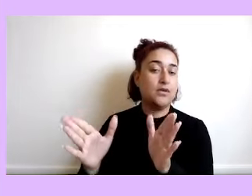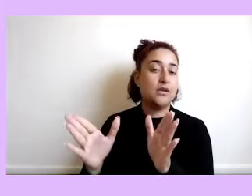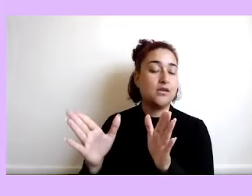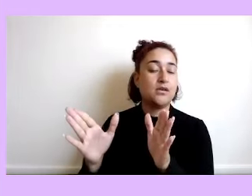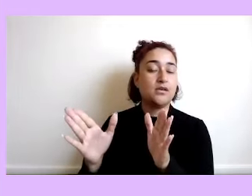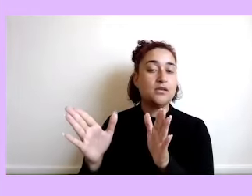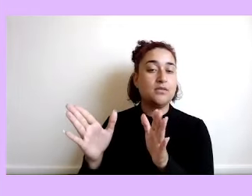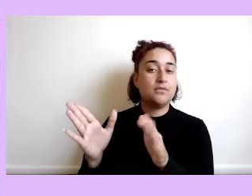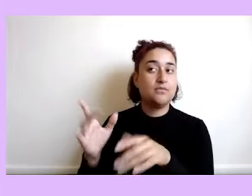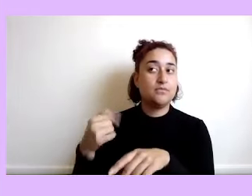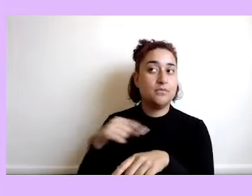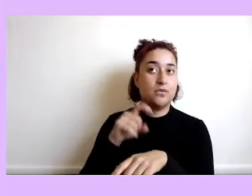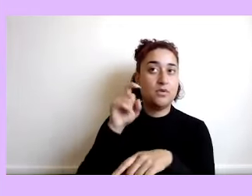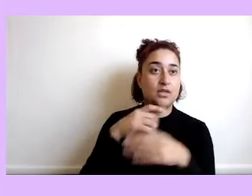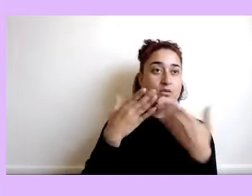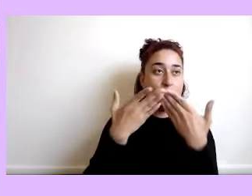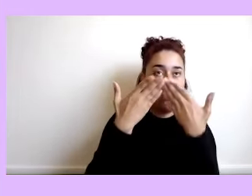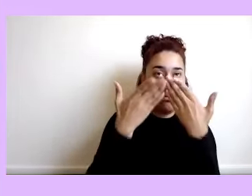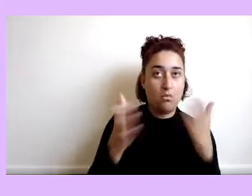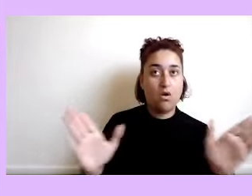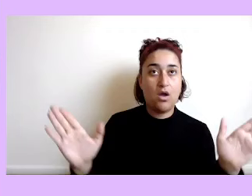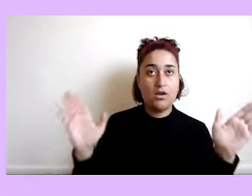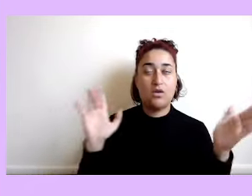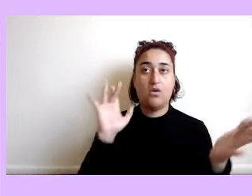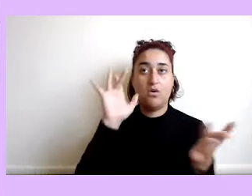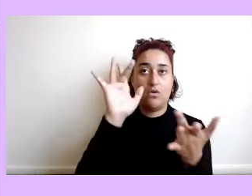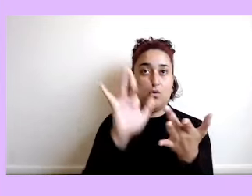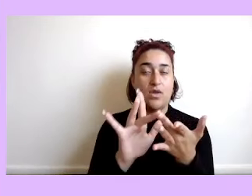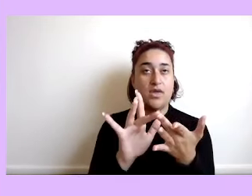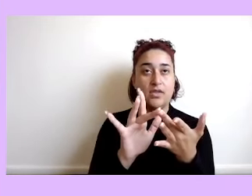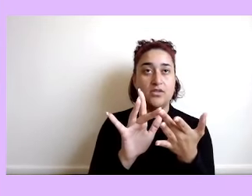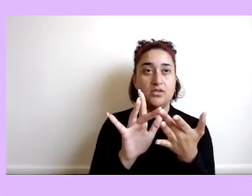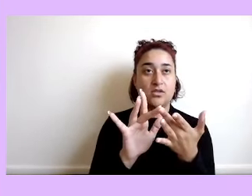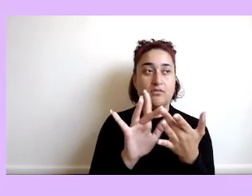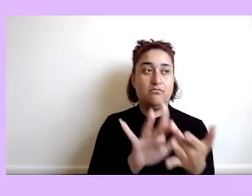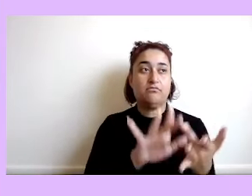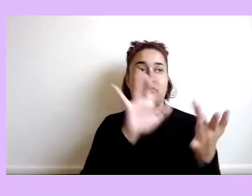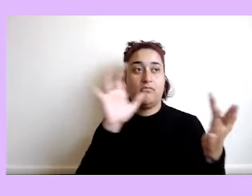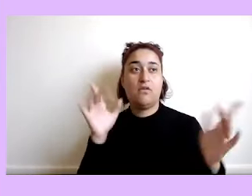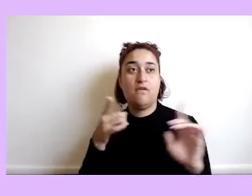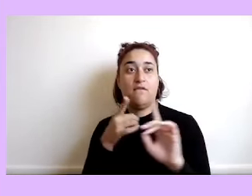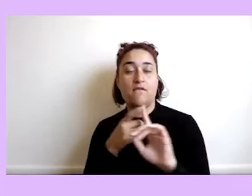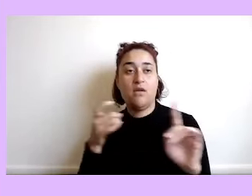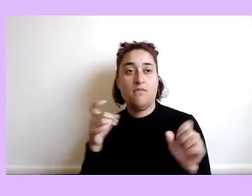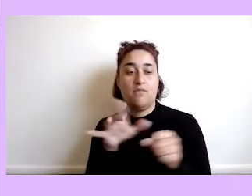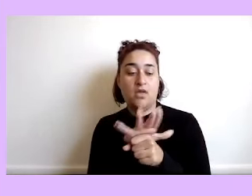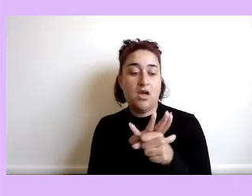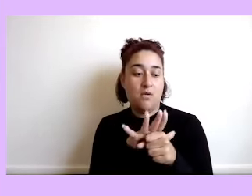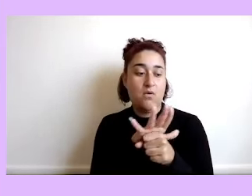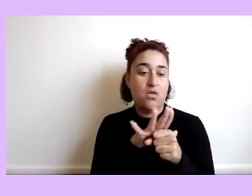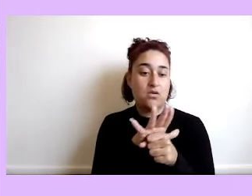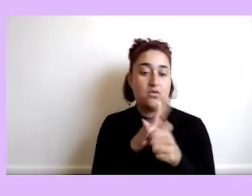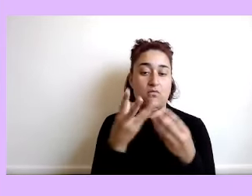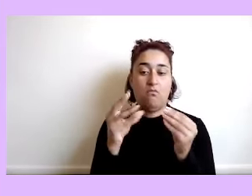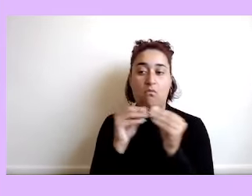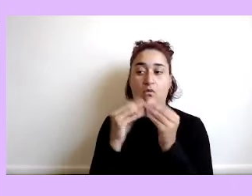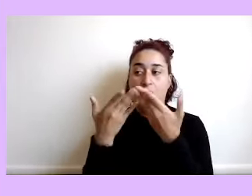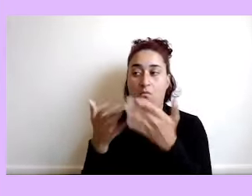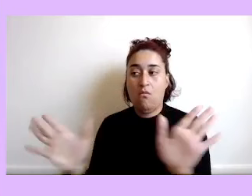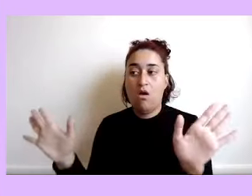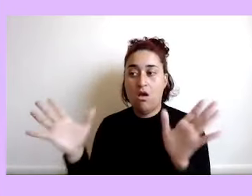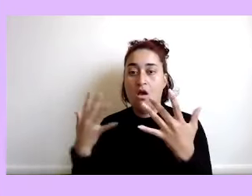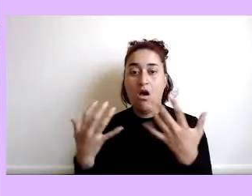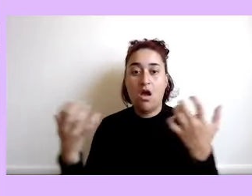do we need to like broaden our reach and actually move away from the hyperlocal to get to a broader audience? And does that take away